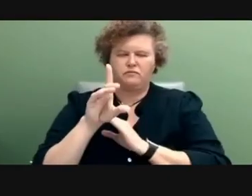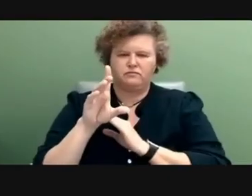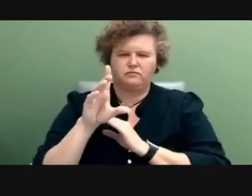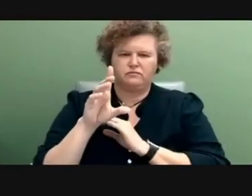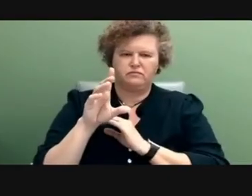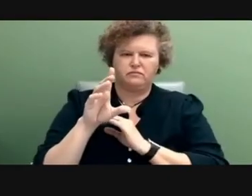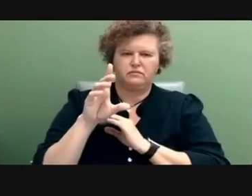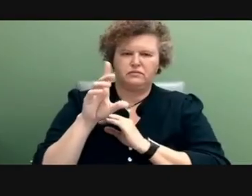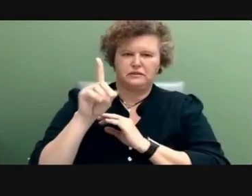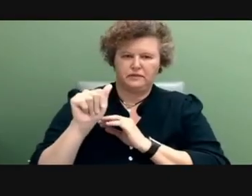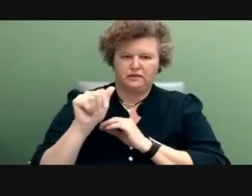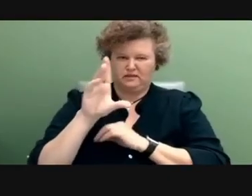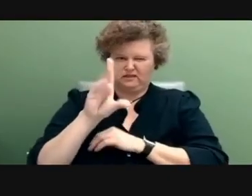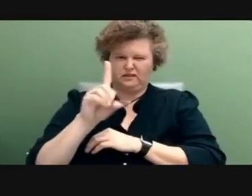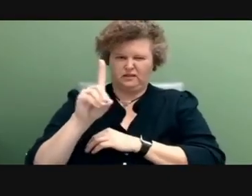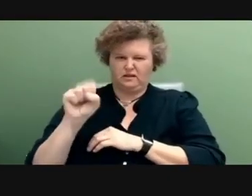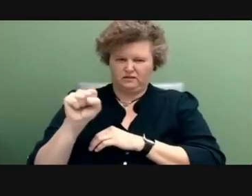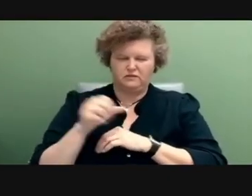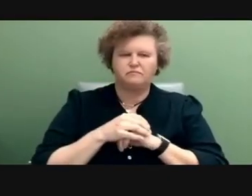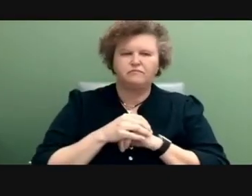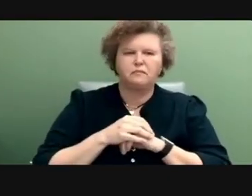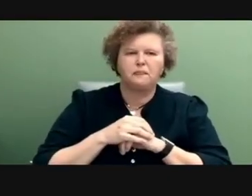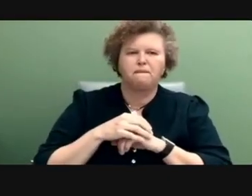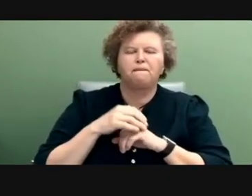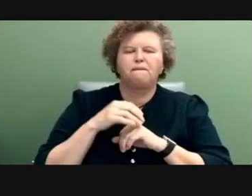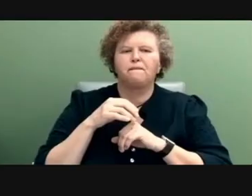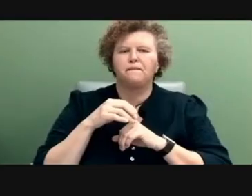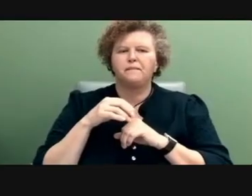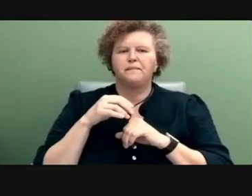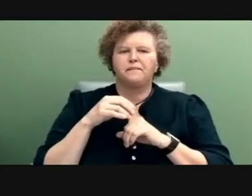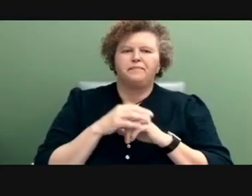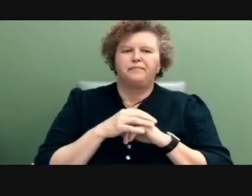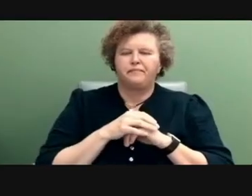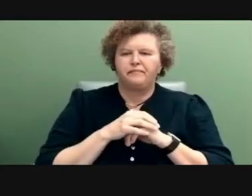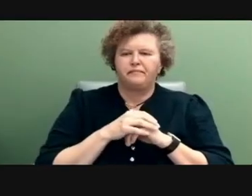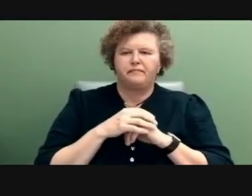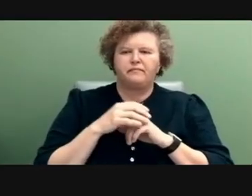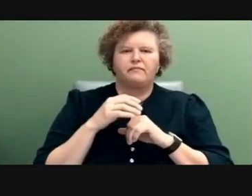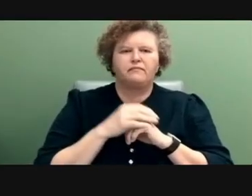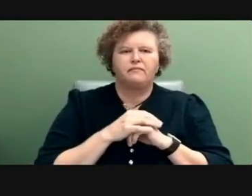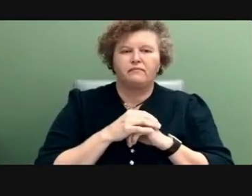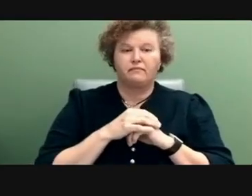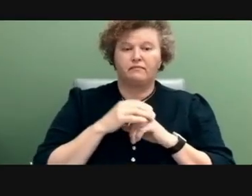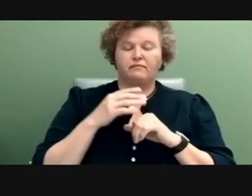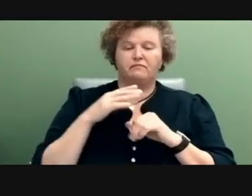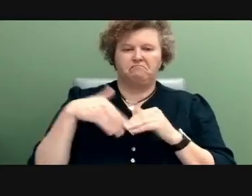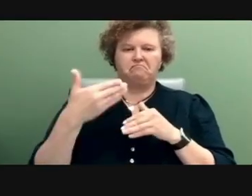is supported by Department of Developmental Disabilities, DDS.